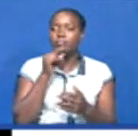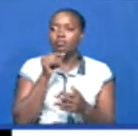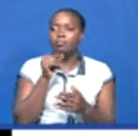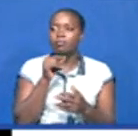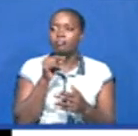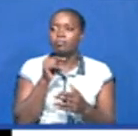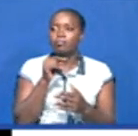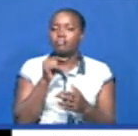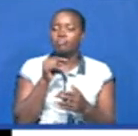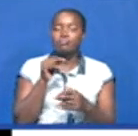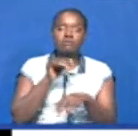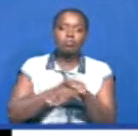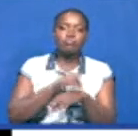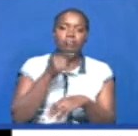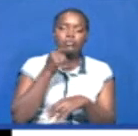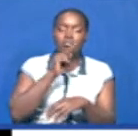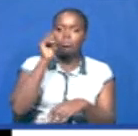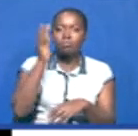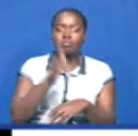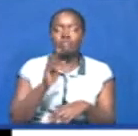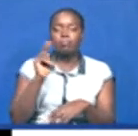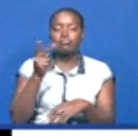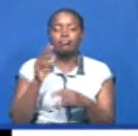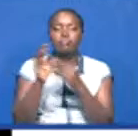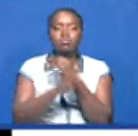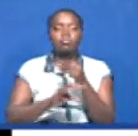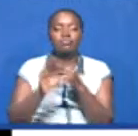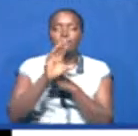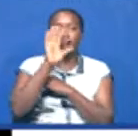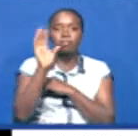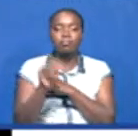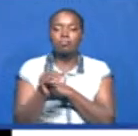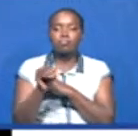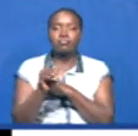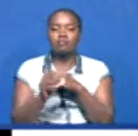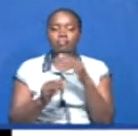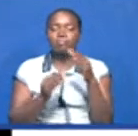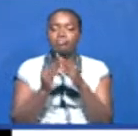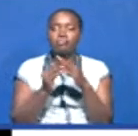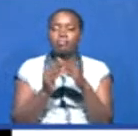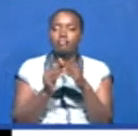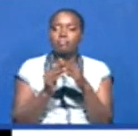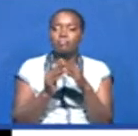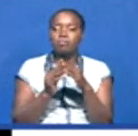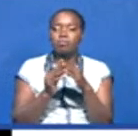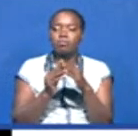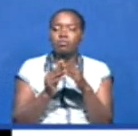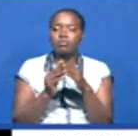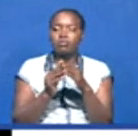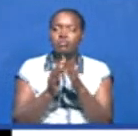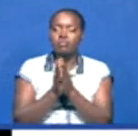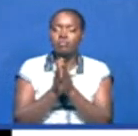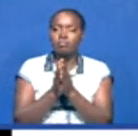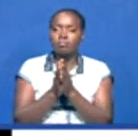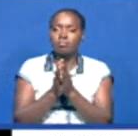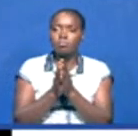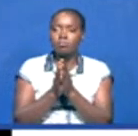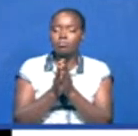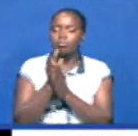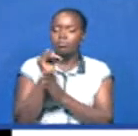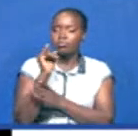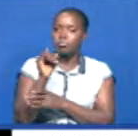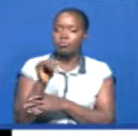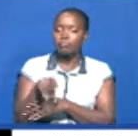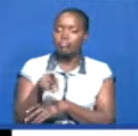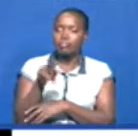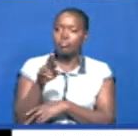worth noting that Kenya is the second country in Africa to adopt the IPR recordation after the Republic